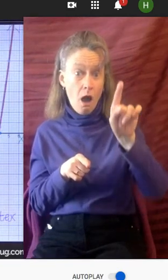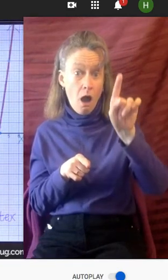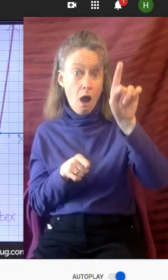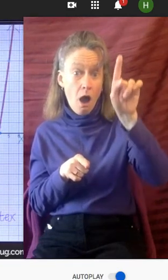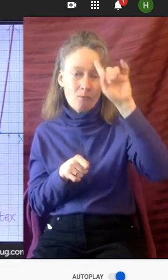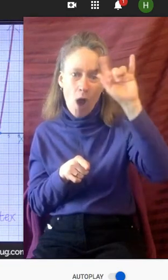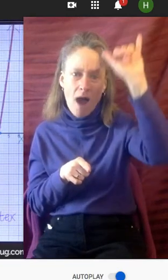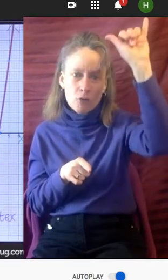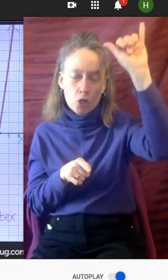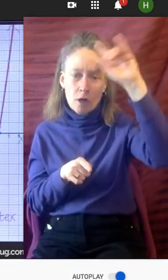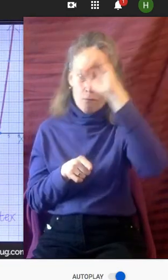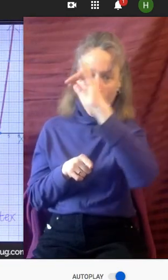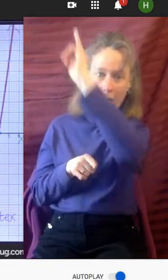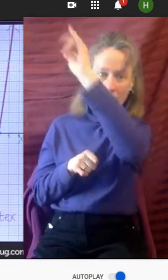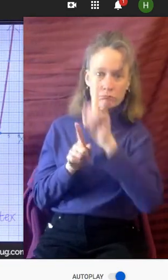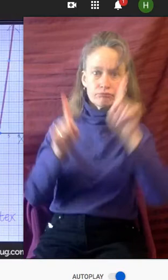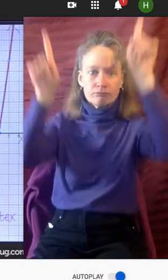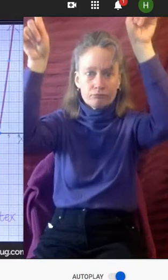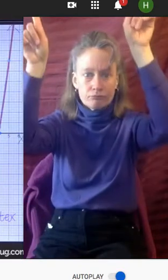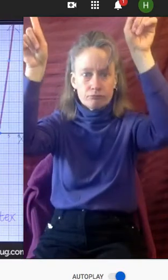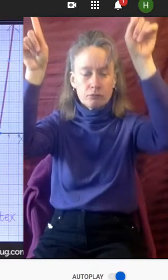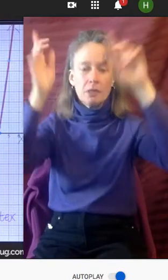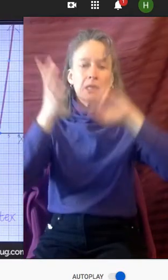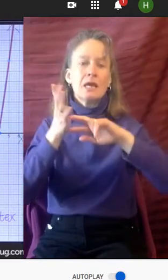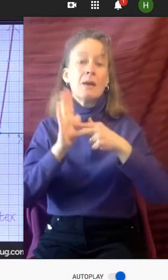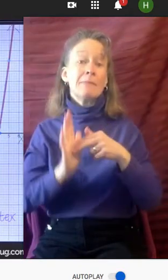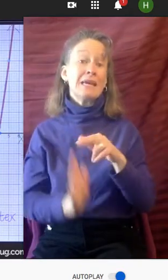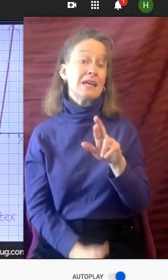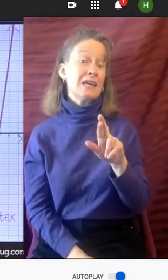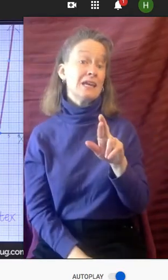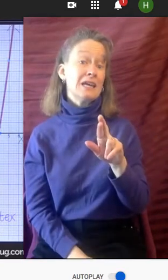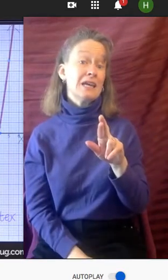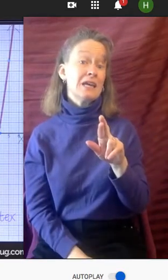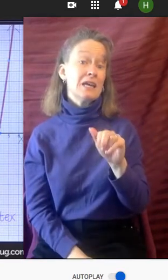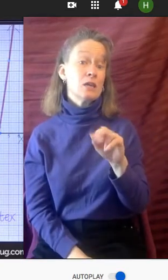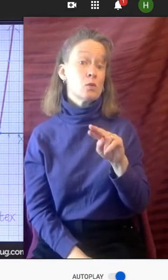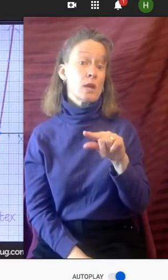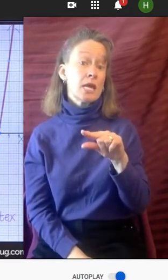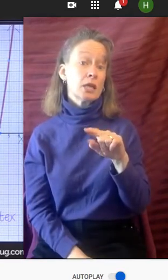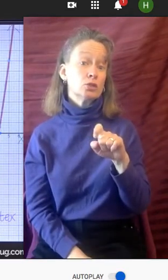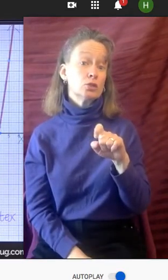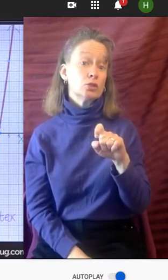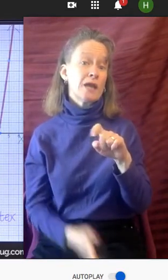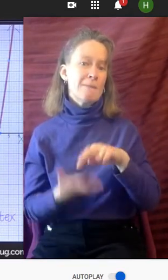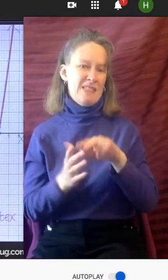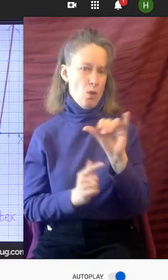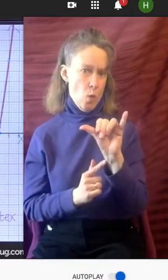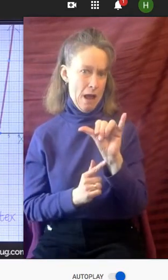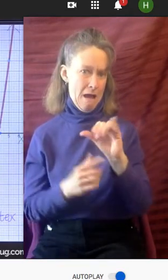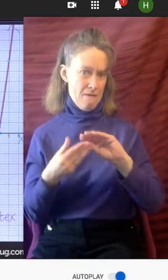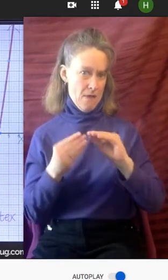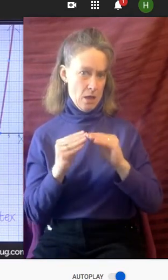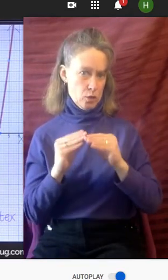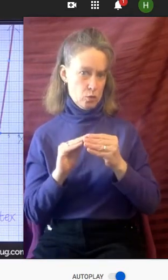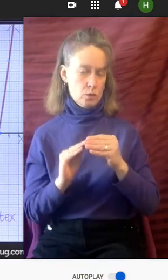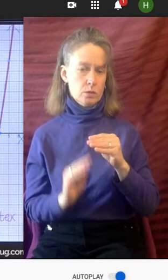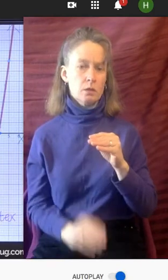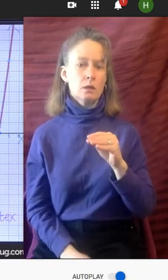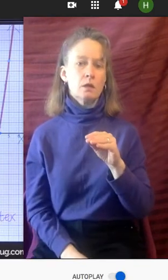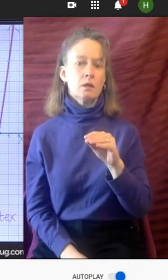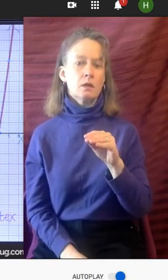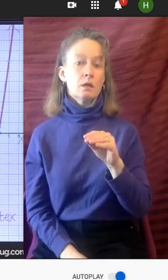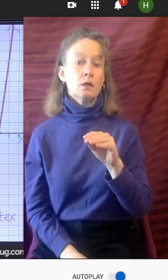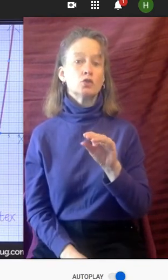And therefore, we say the range talks about y, right? So the range is y must